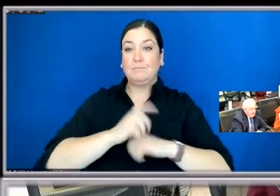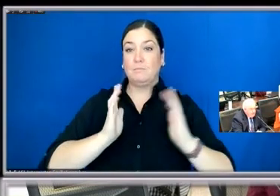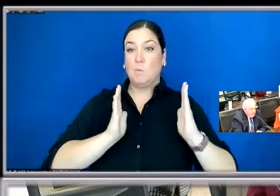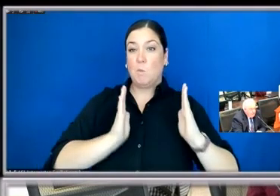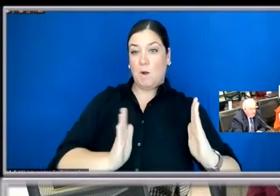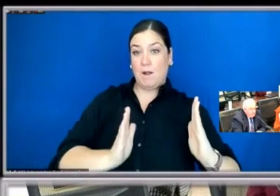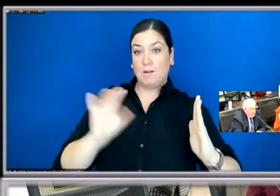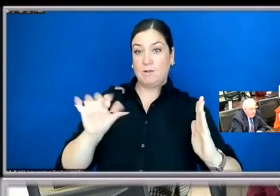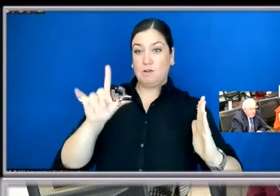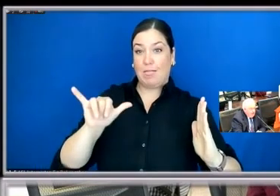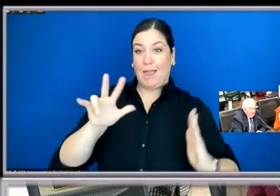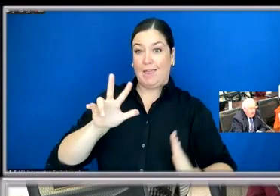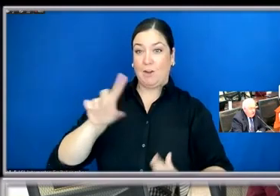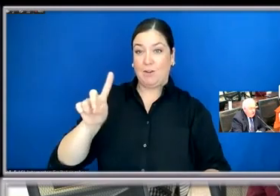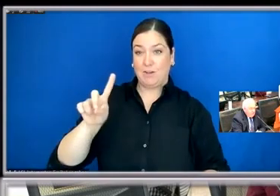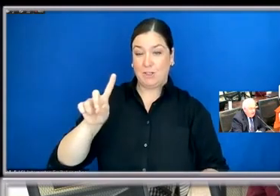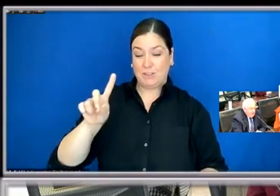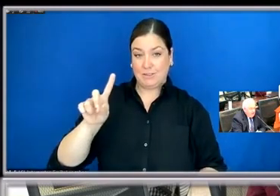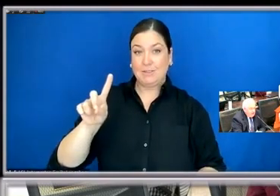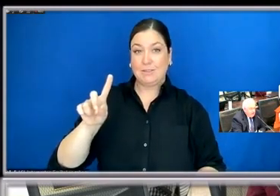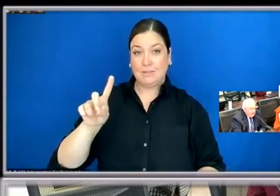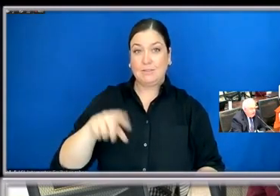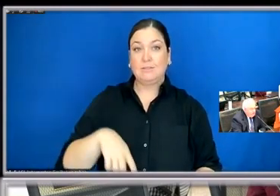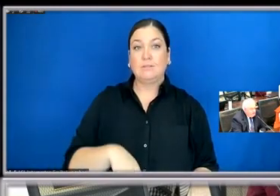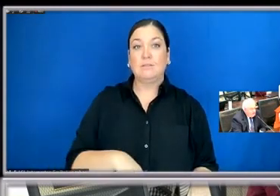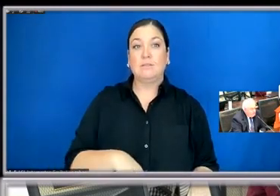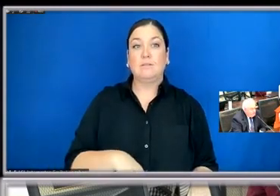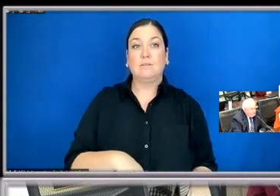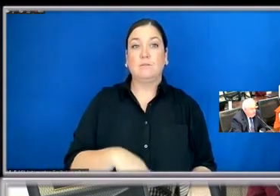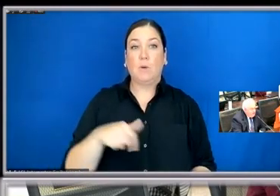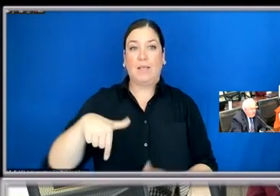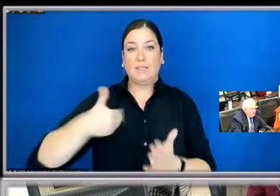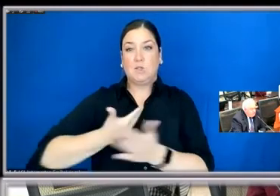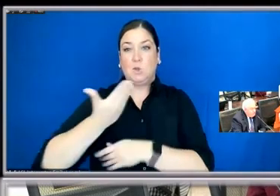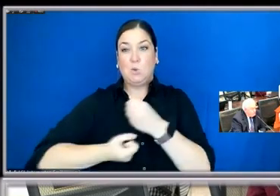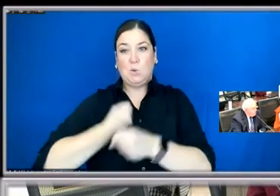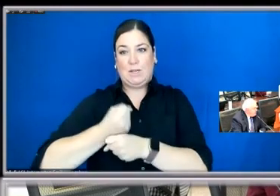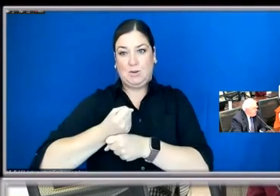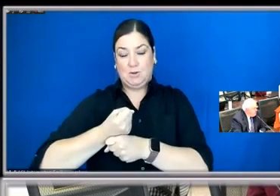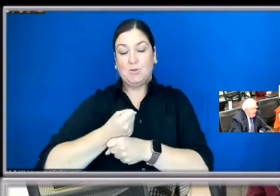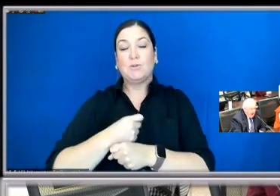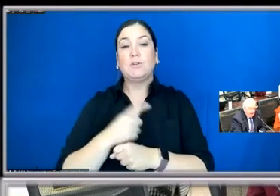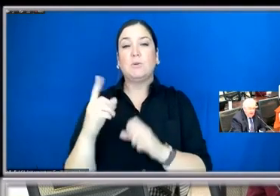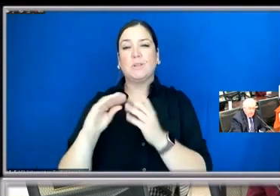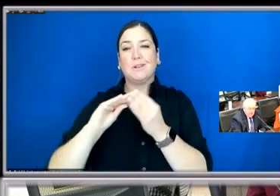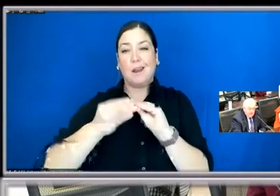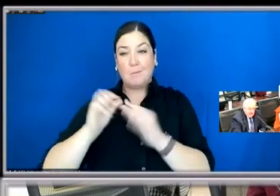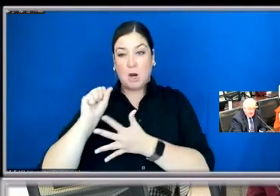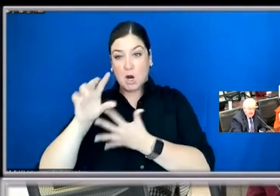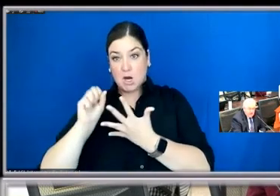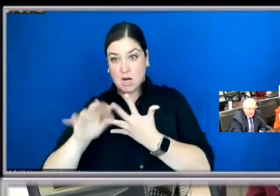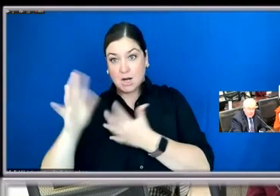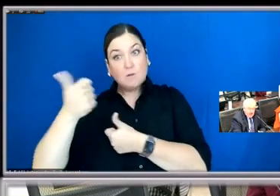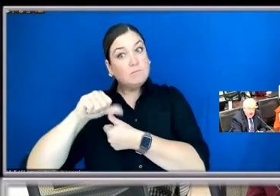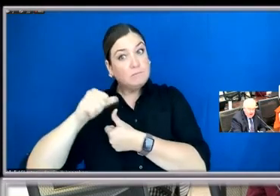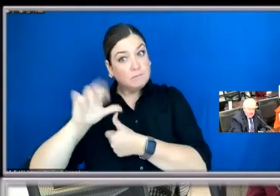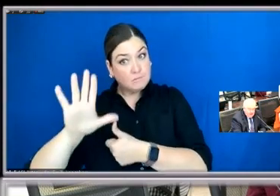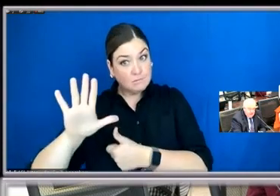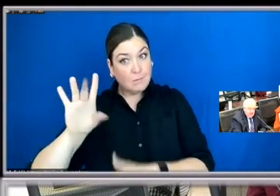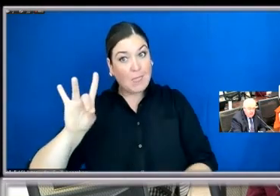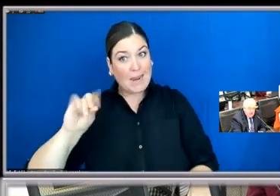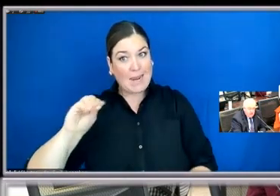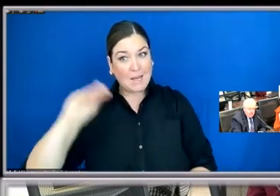July 31st. And as I get into these numbers, I just want you to remember